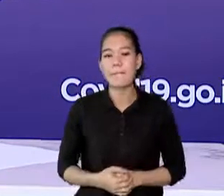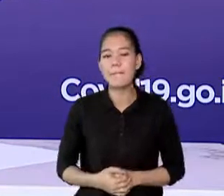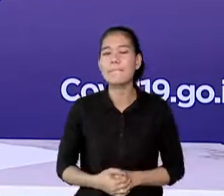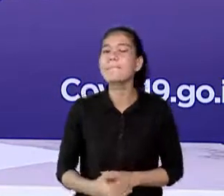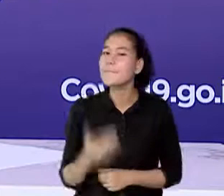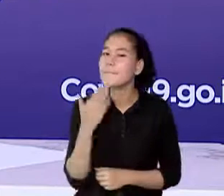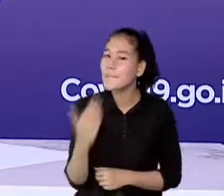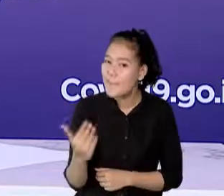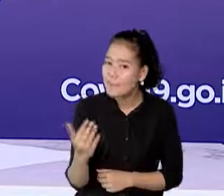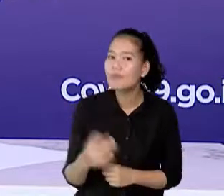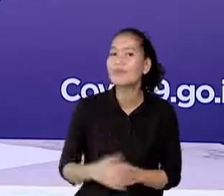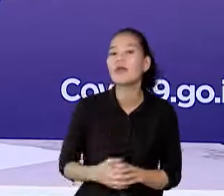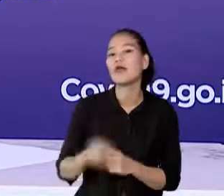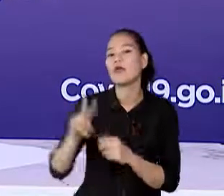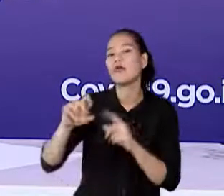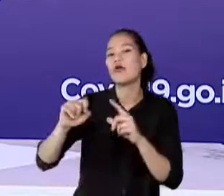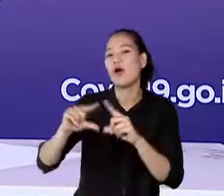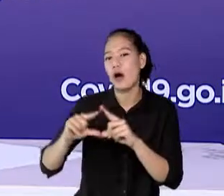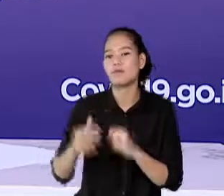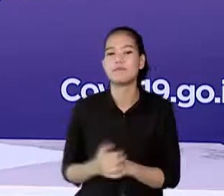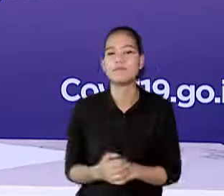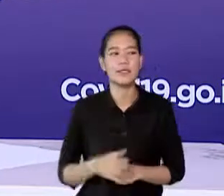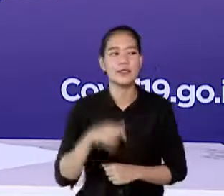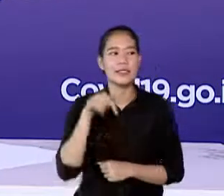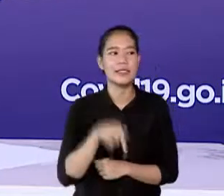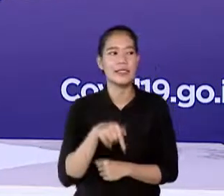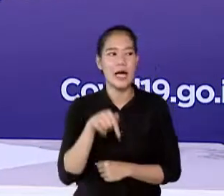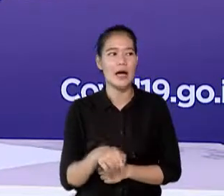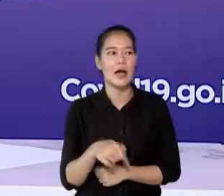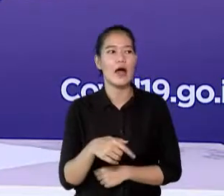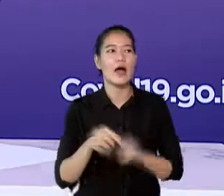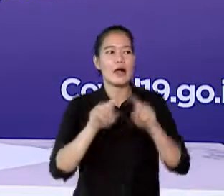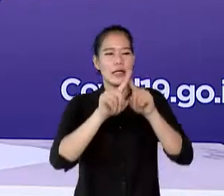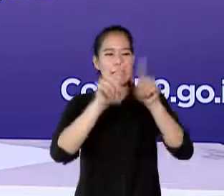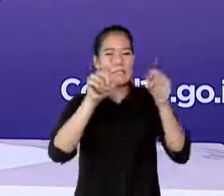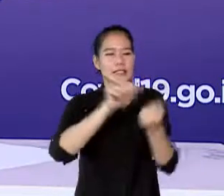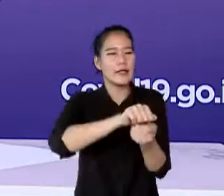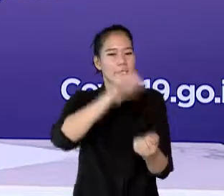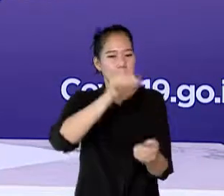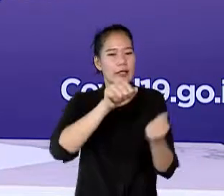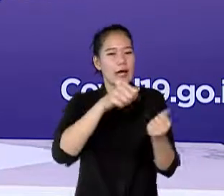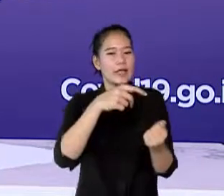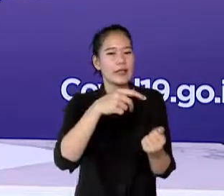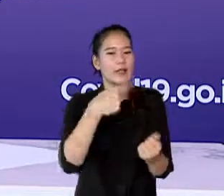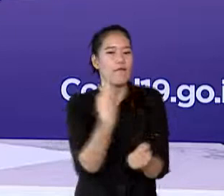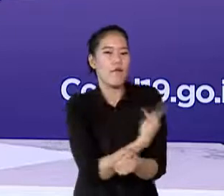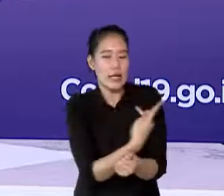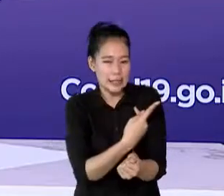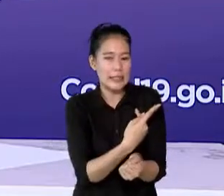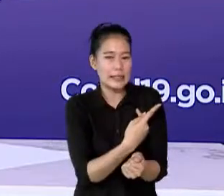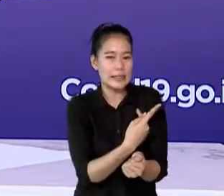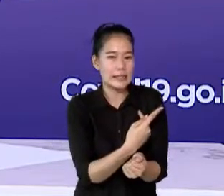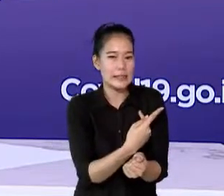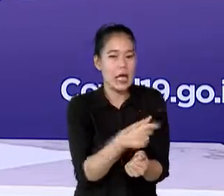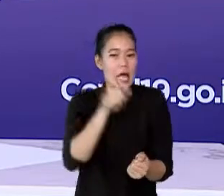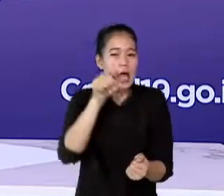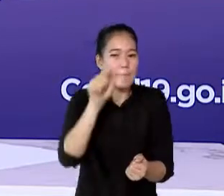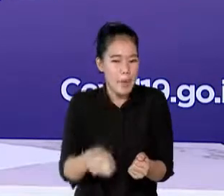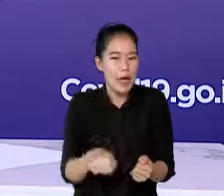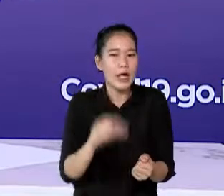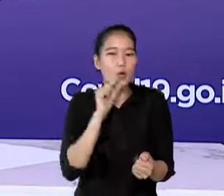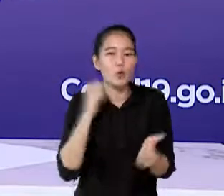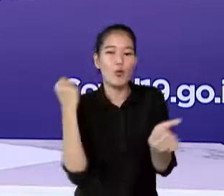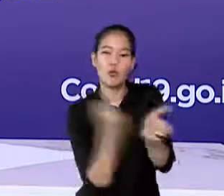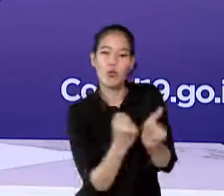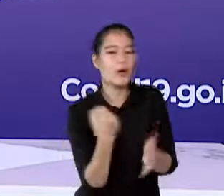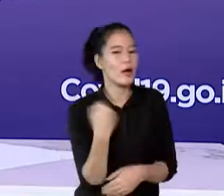Voice of America. Currently, vaccine certificates cannot be used as health passports. It is